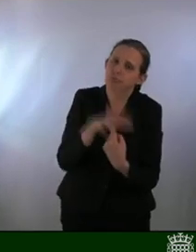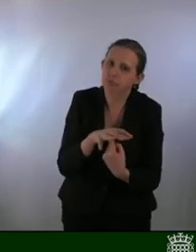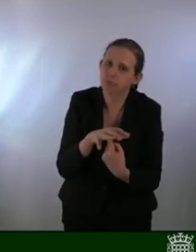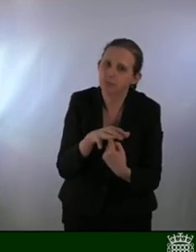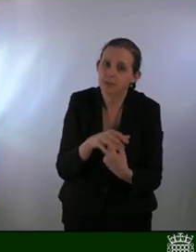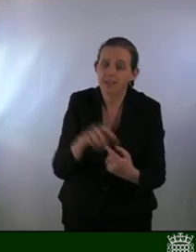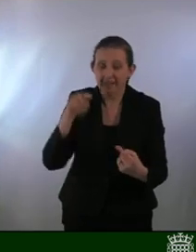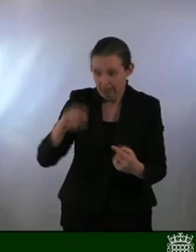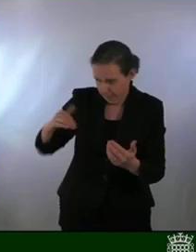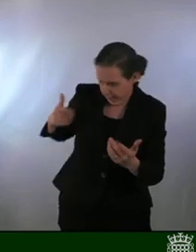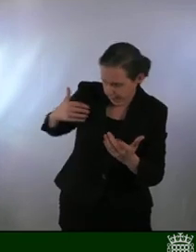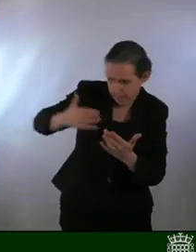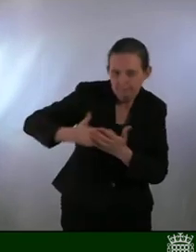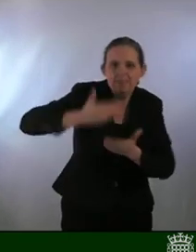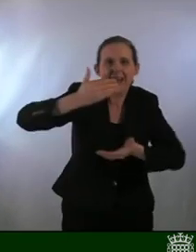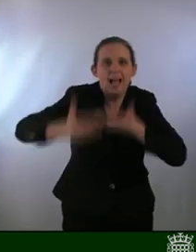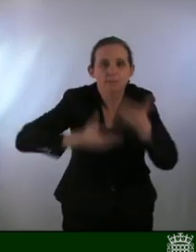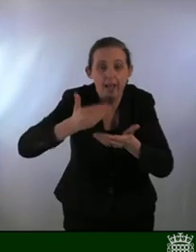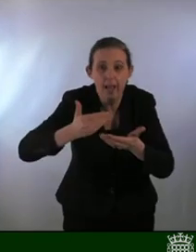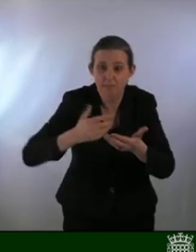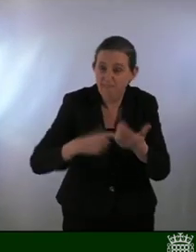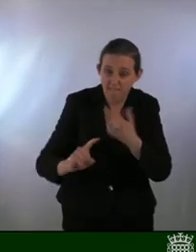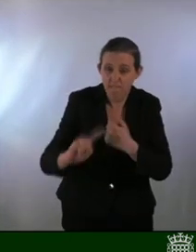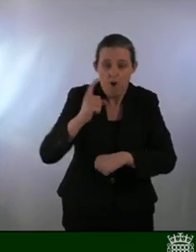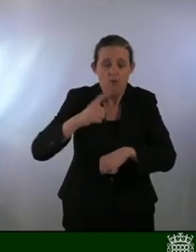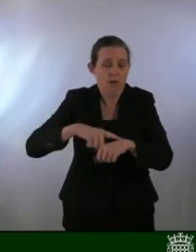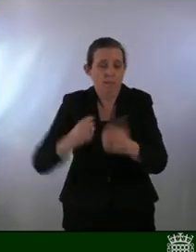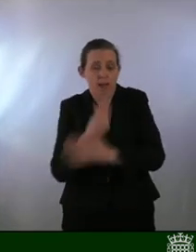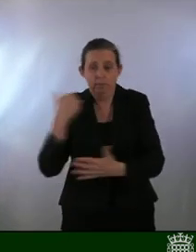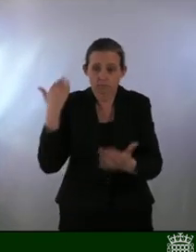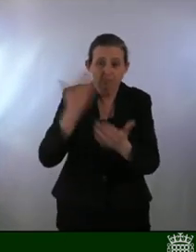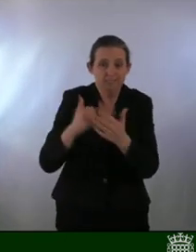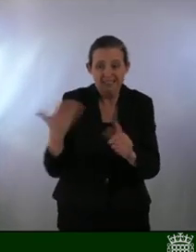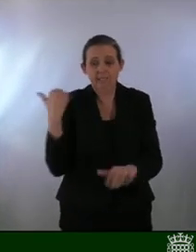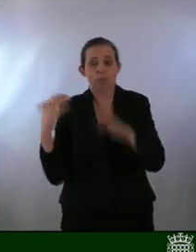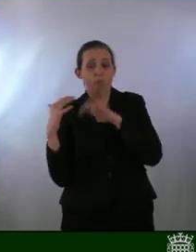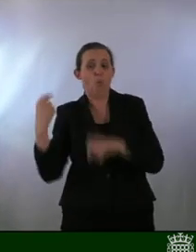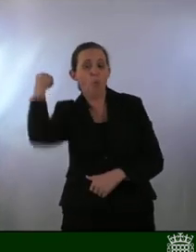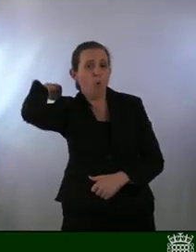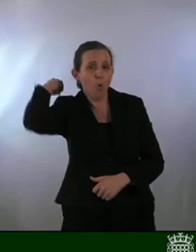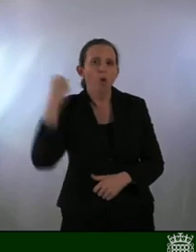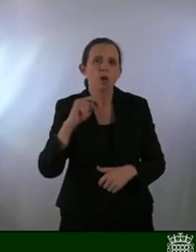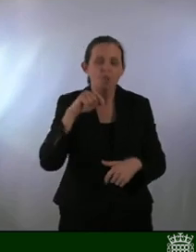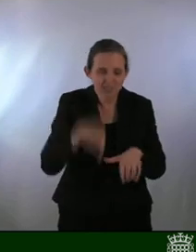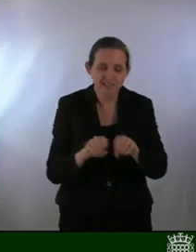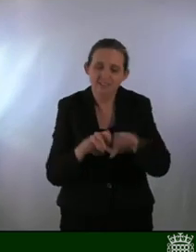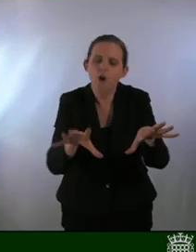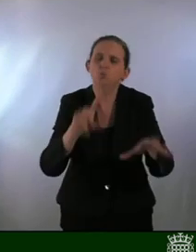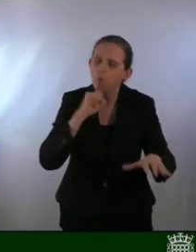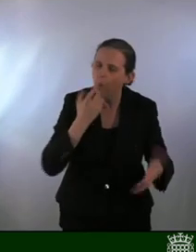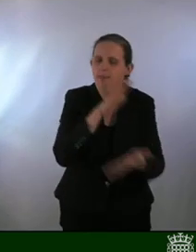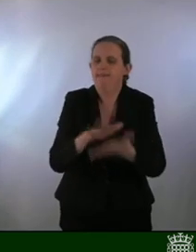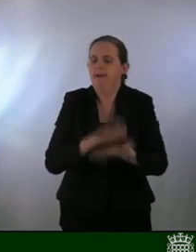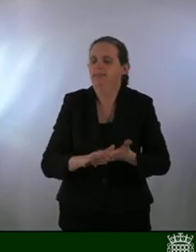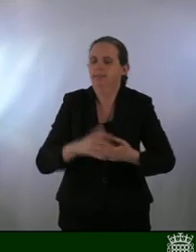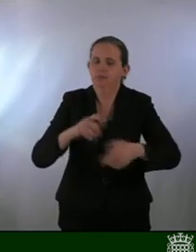the measures that I've just outlined are unprecedented in peacetime. We will fight this virus with everything we've got.